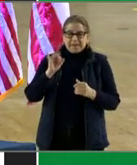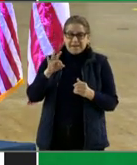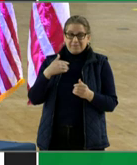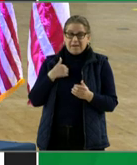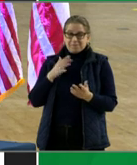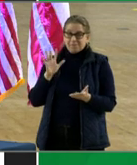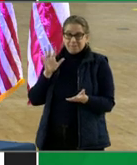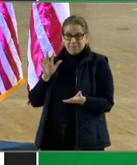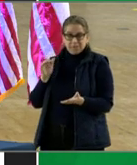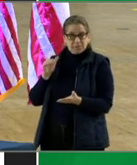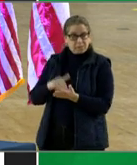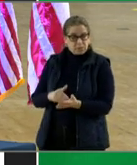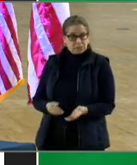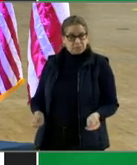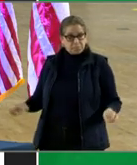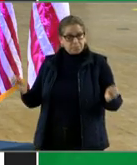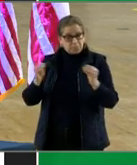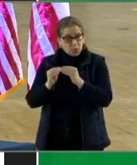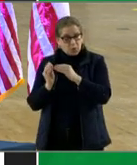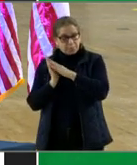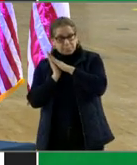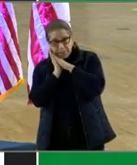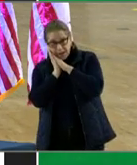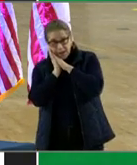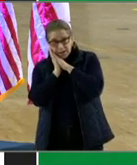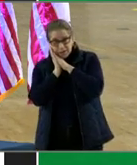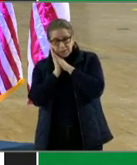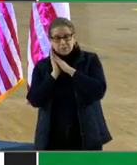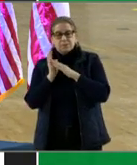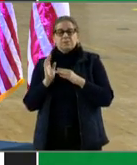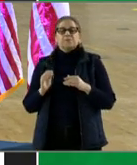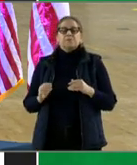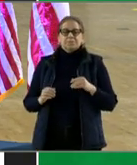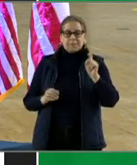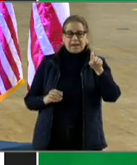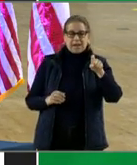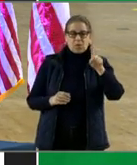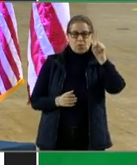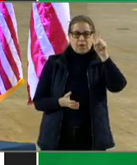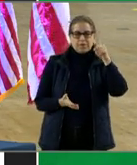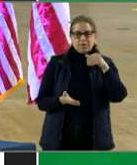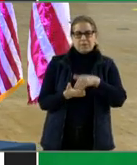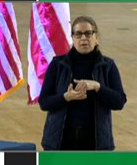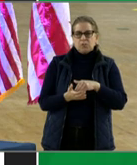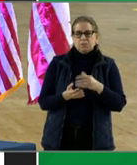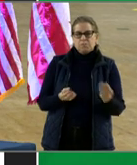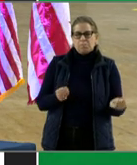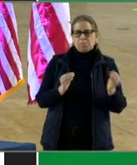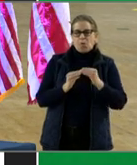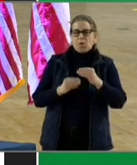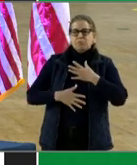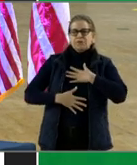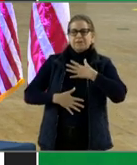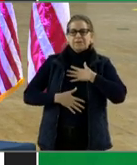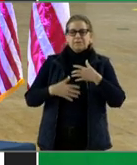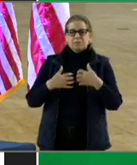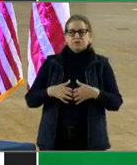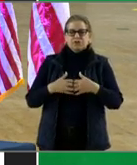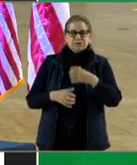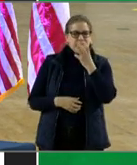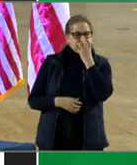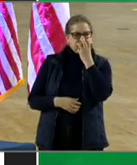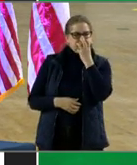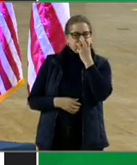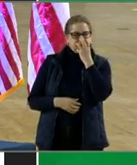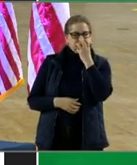we will need to procure an additional 1,000 ventilators, 600,000 N95